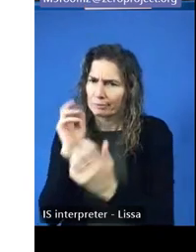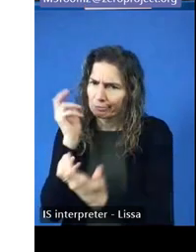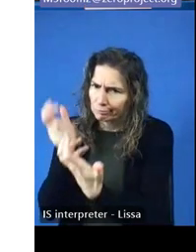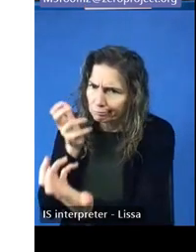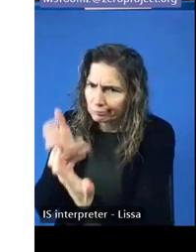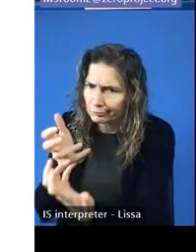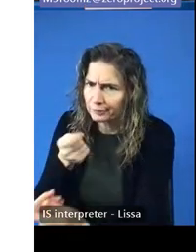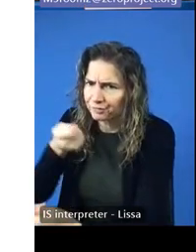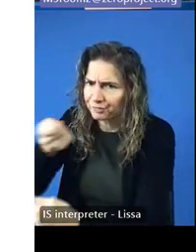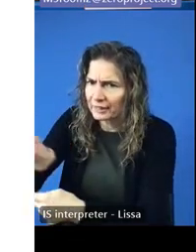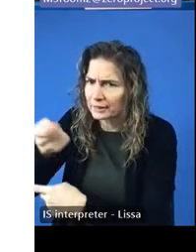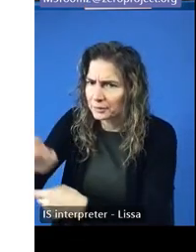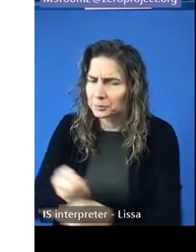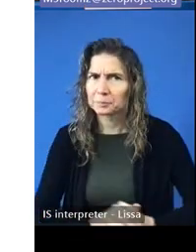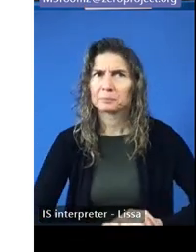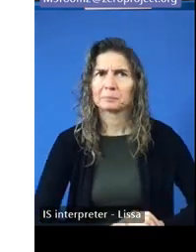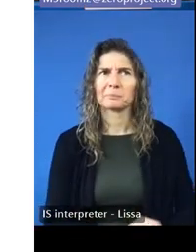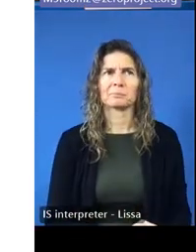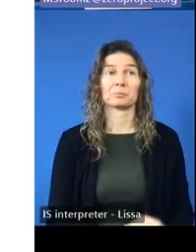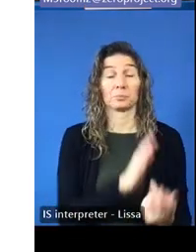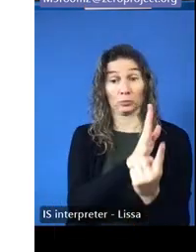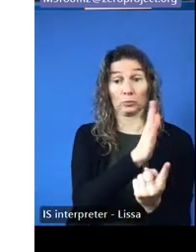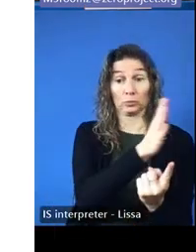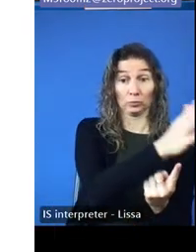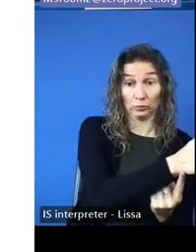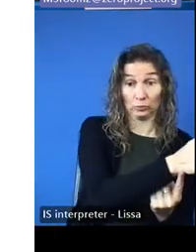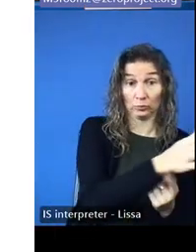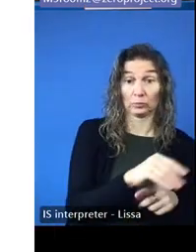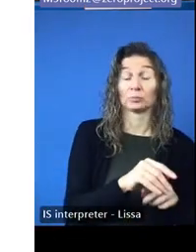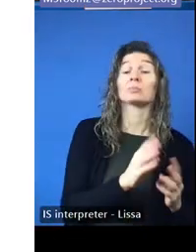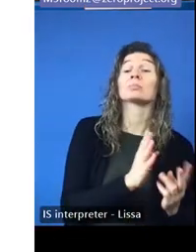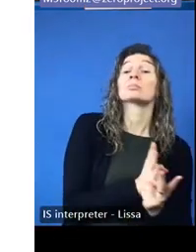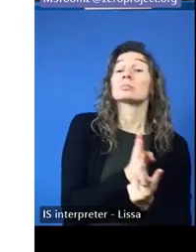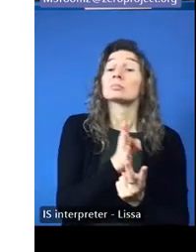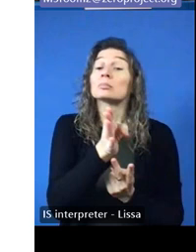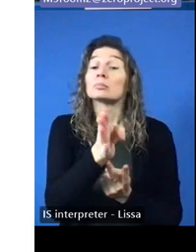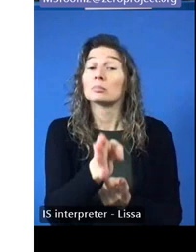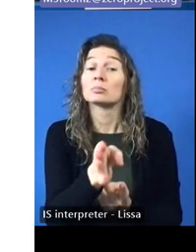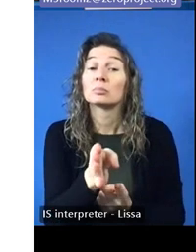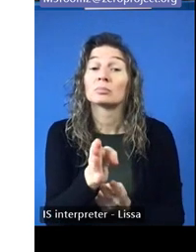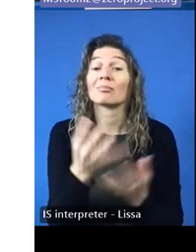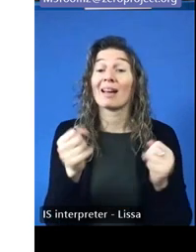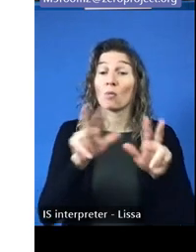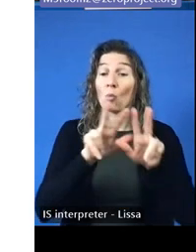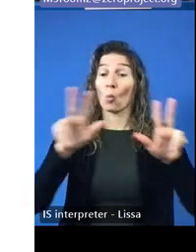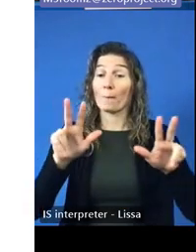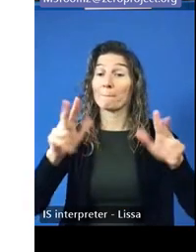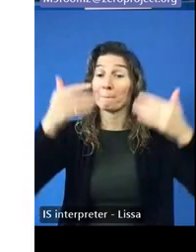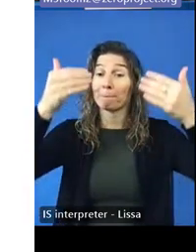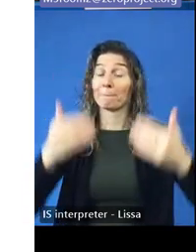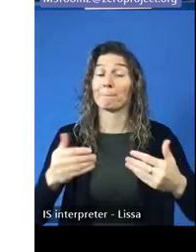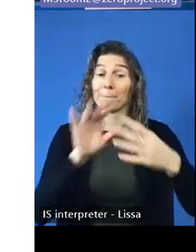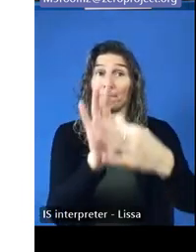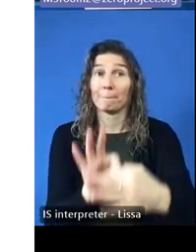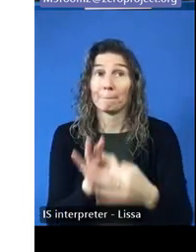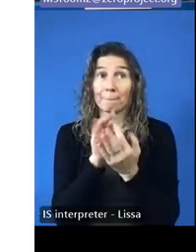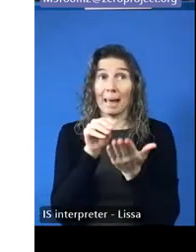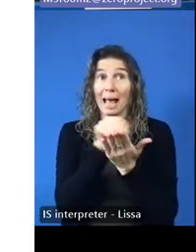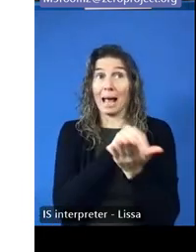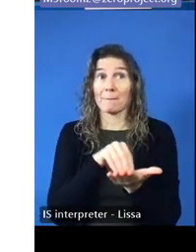The second component of our intervention model is our web-based app, Count Me In. This digital health app